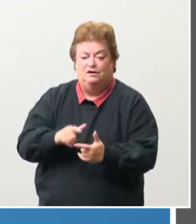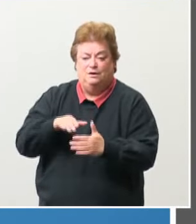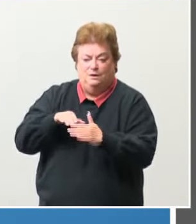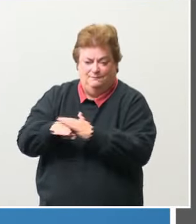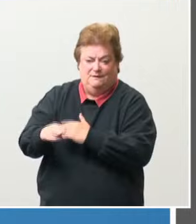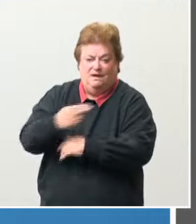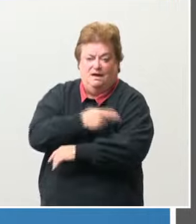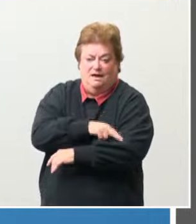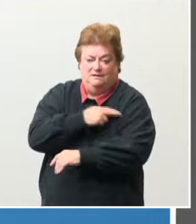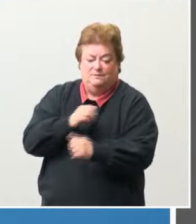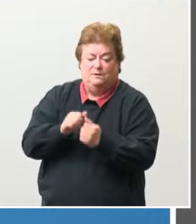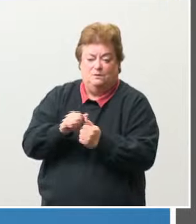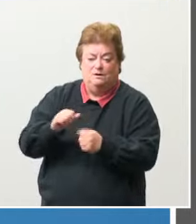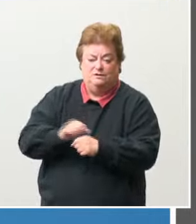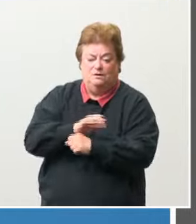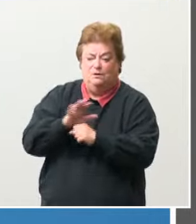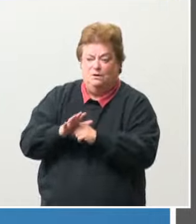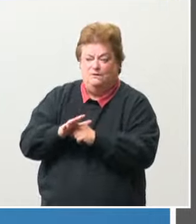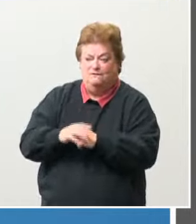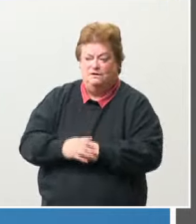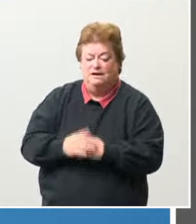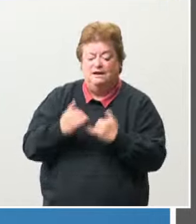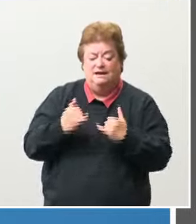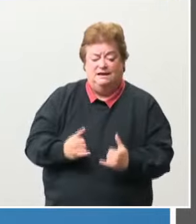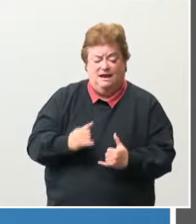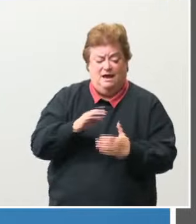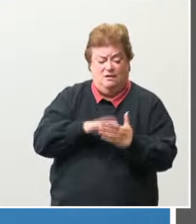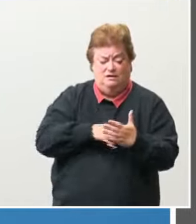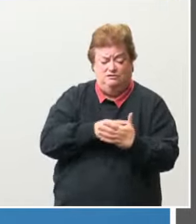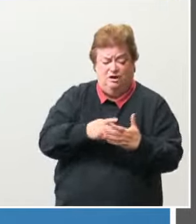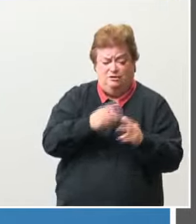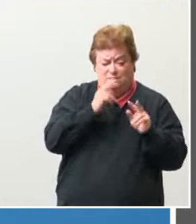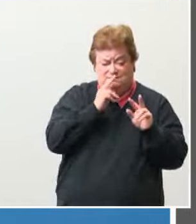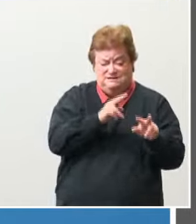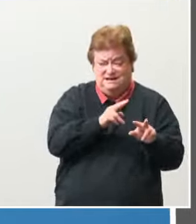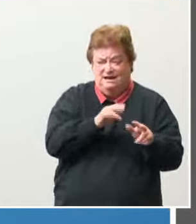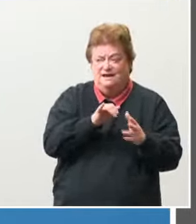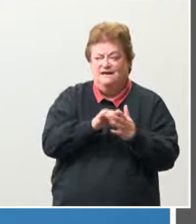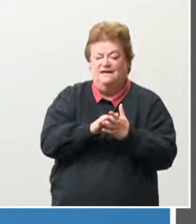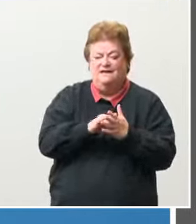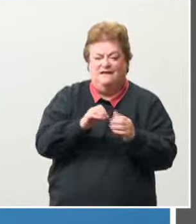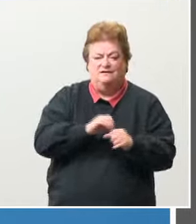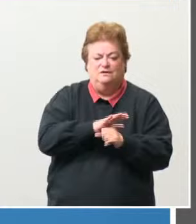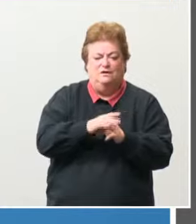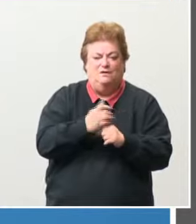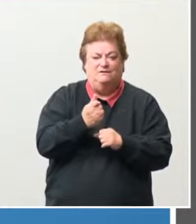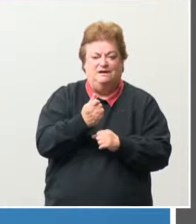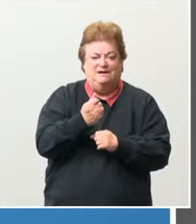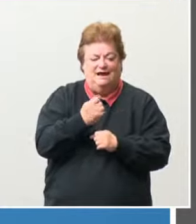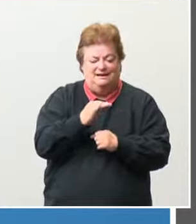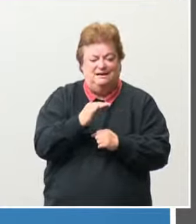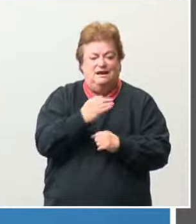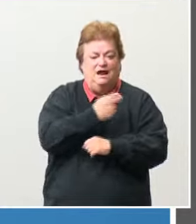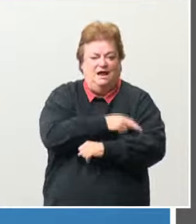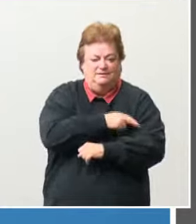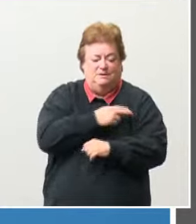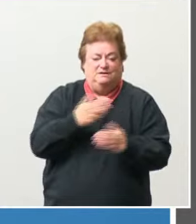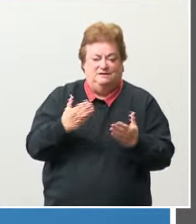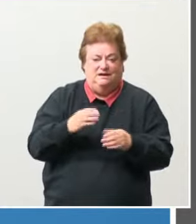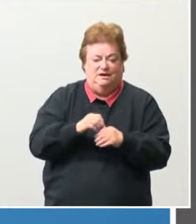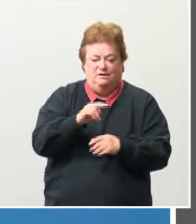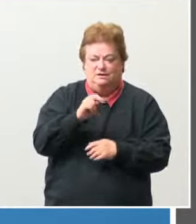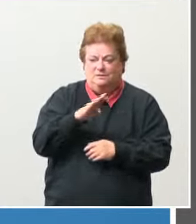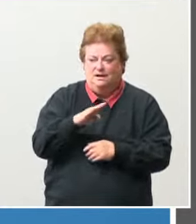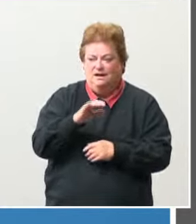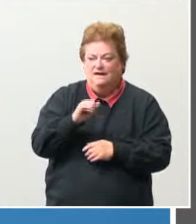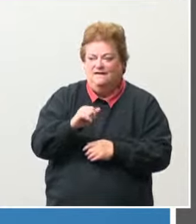COVID-19. The chart you see now shows COVID-19 hospitalizations in Nebraska. The